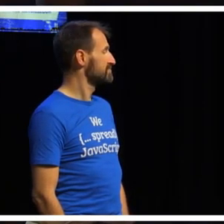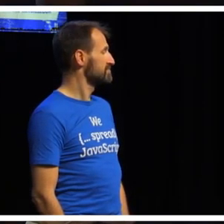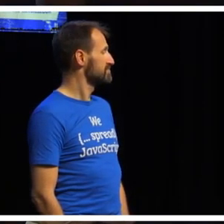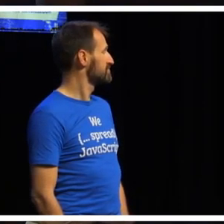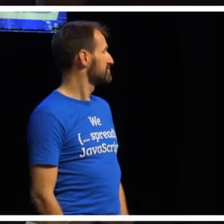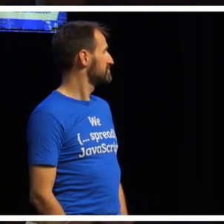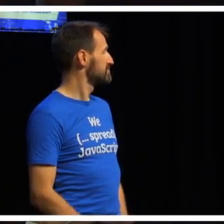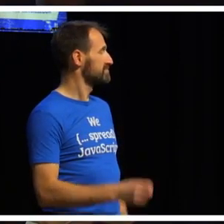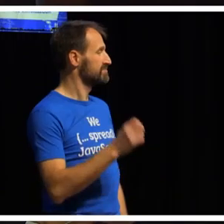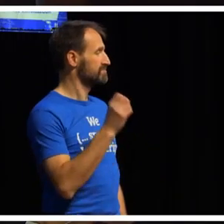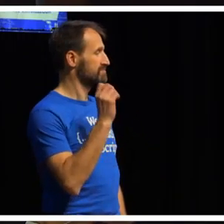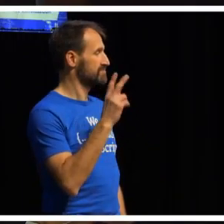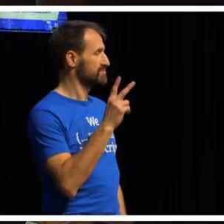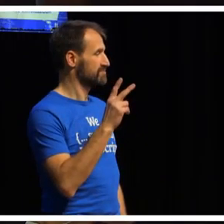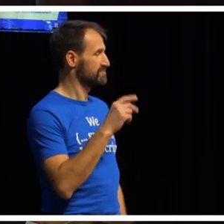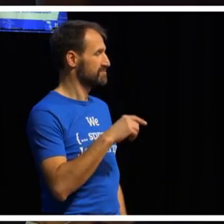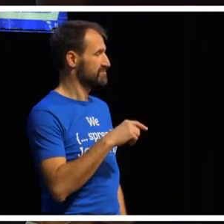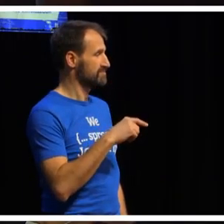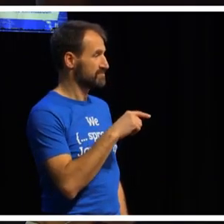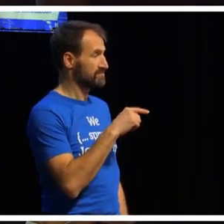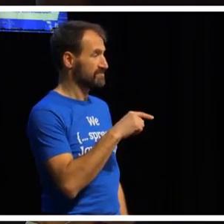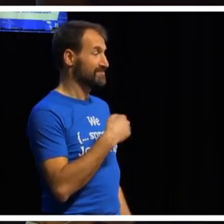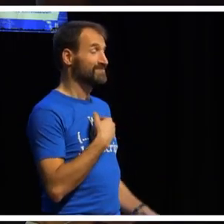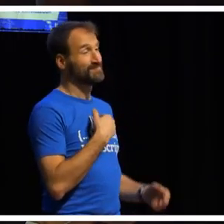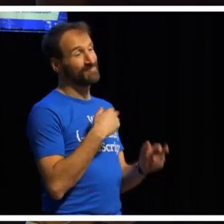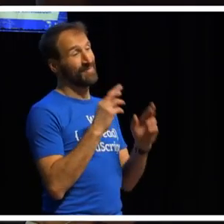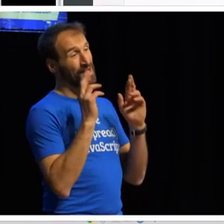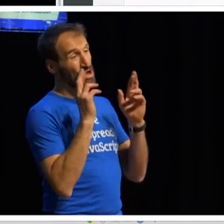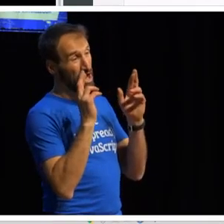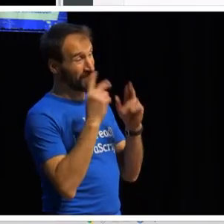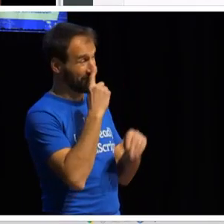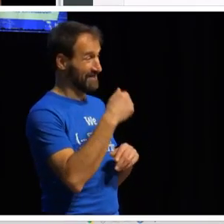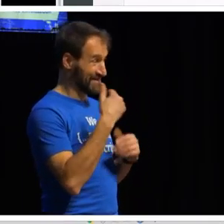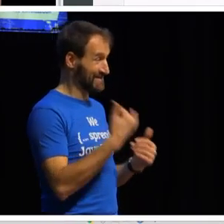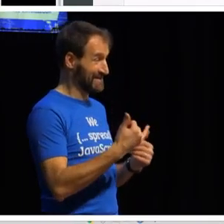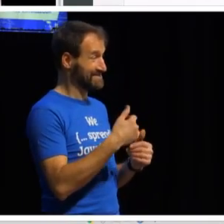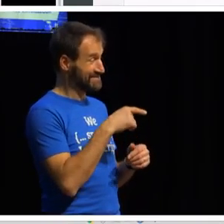Okay. So hopefully, if I take my phone